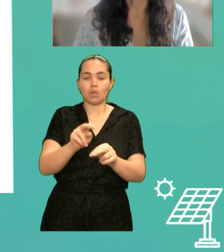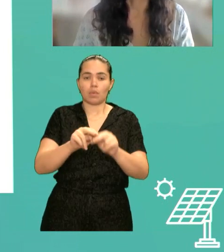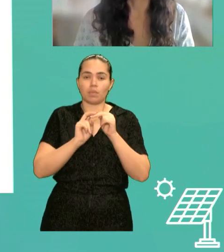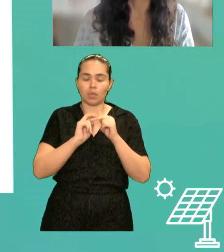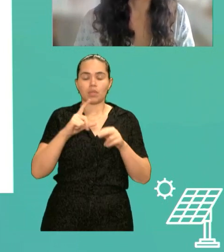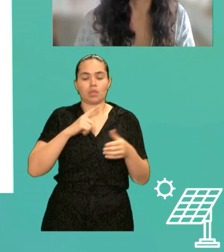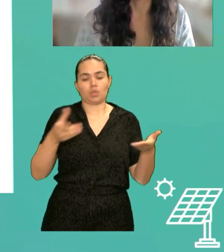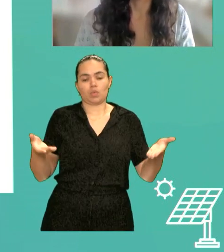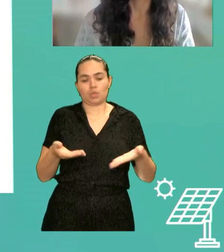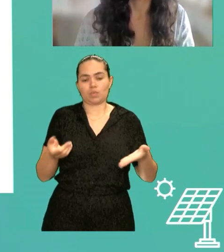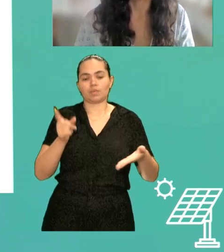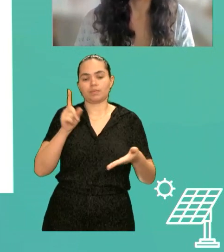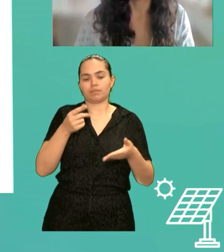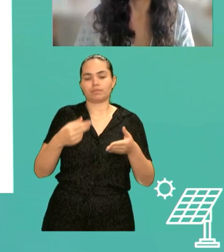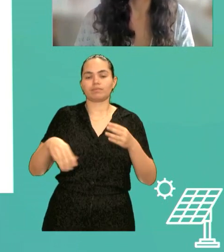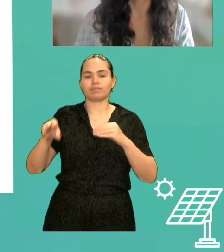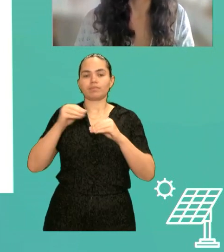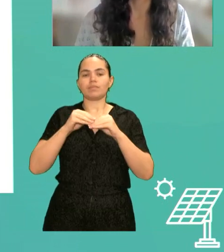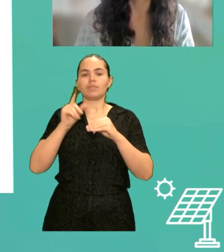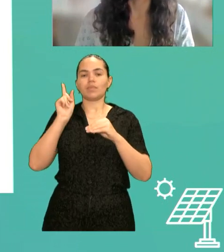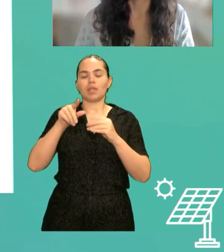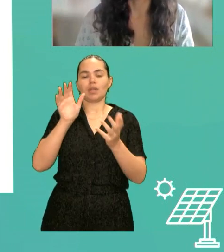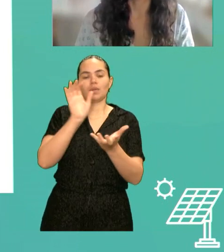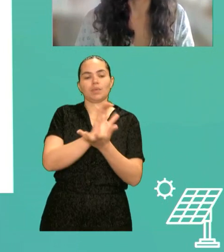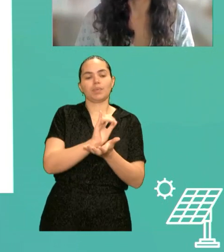we've been observing